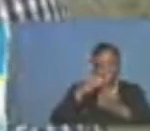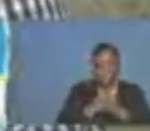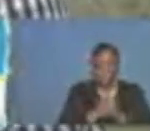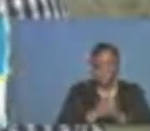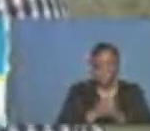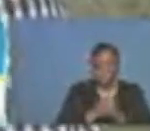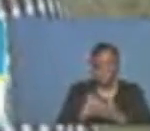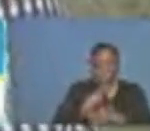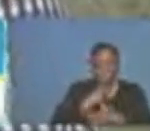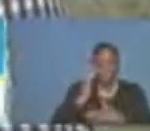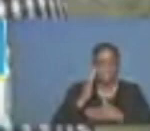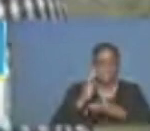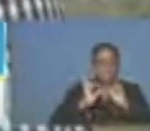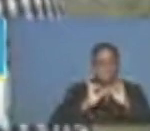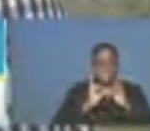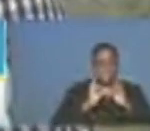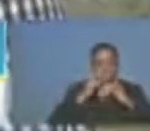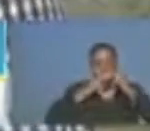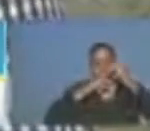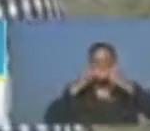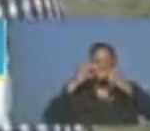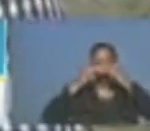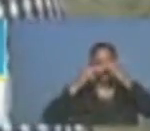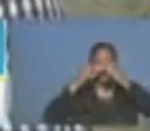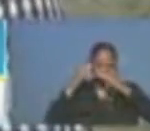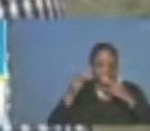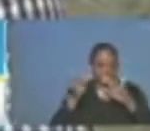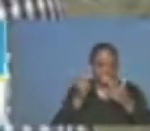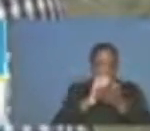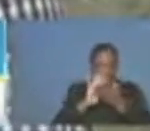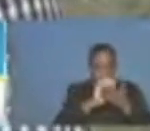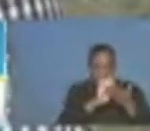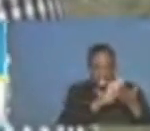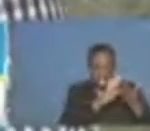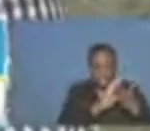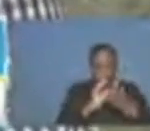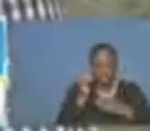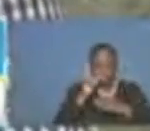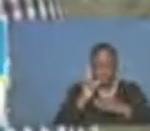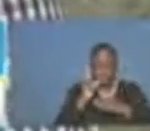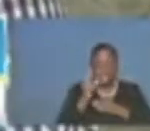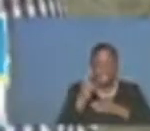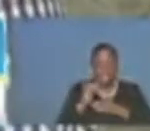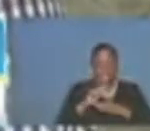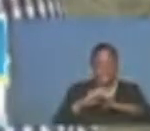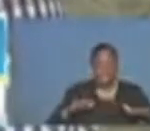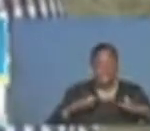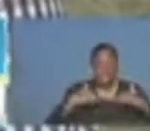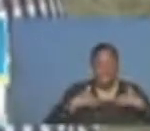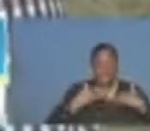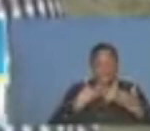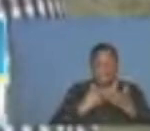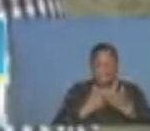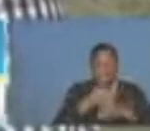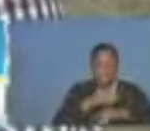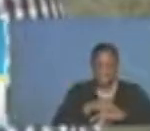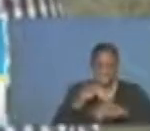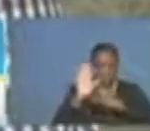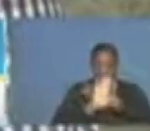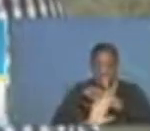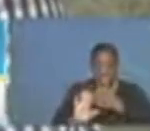our facilities and provide wholesome facilities and that our kids can have wholesome activities in, we are continuing